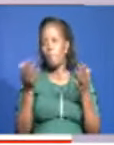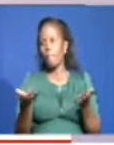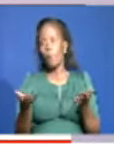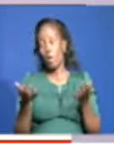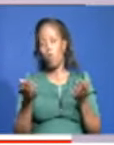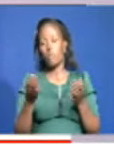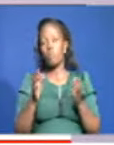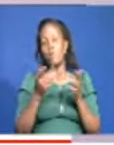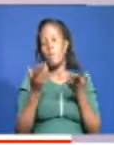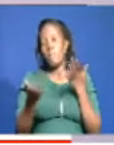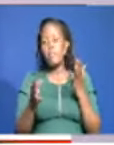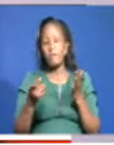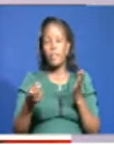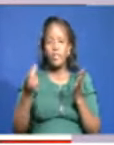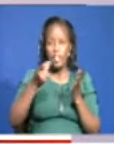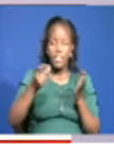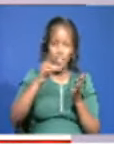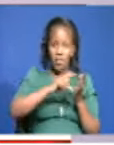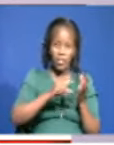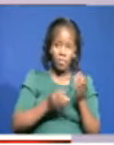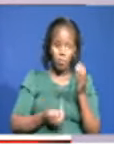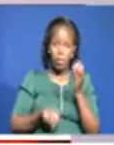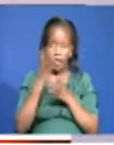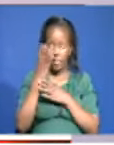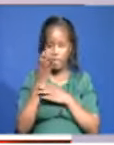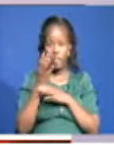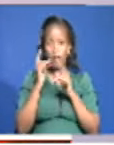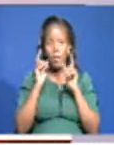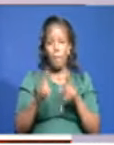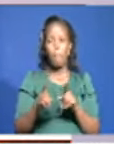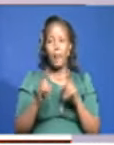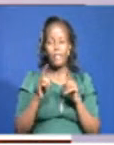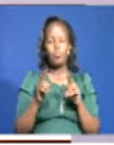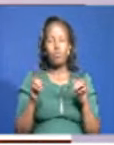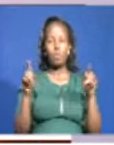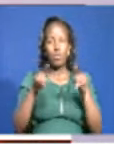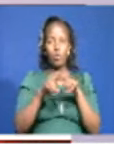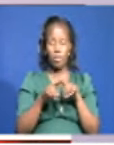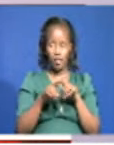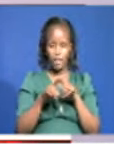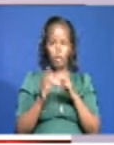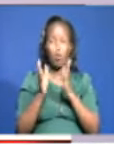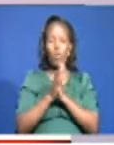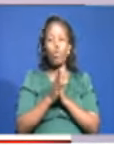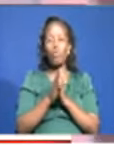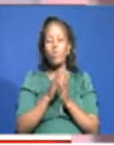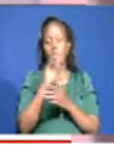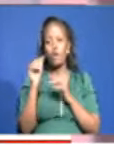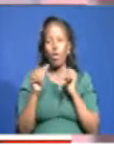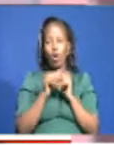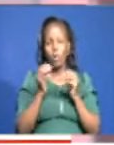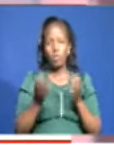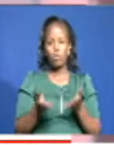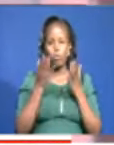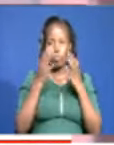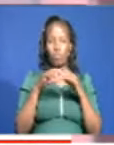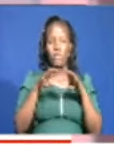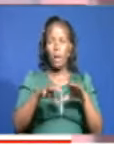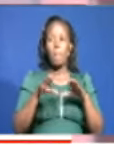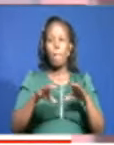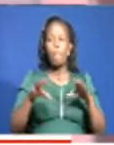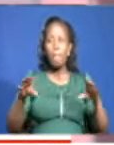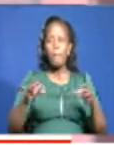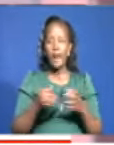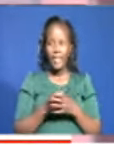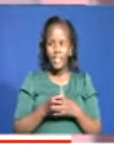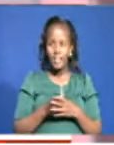Increased productivity must go in tandem with enhanced market. Those lands, nature